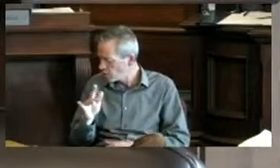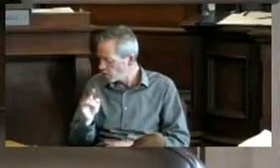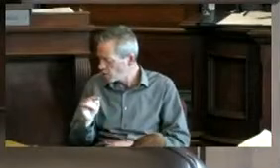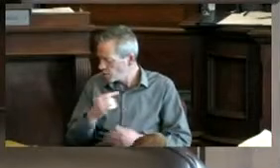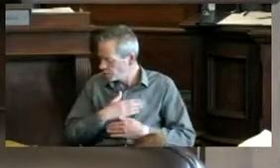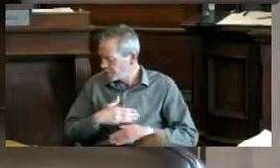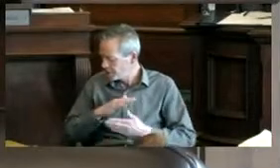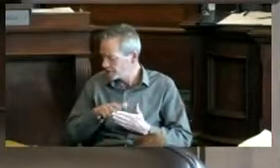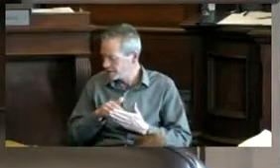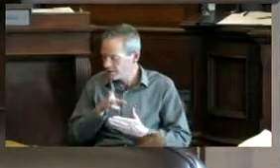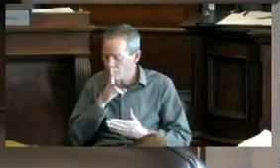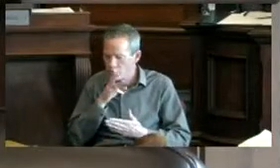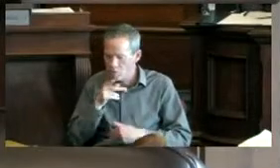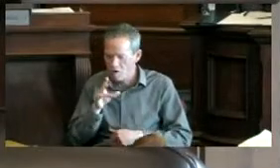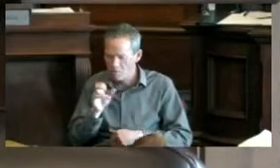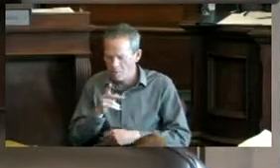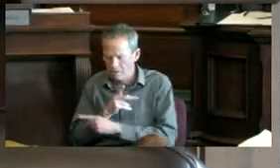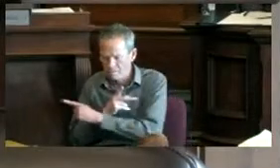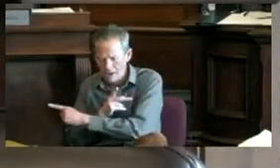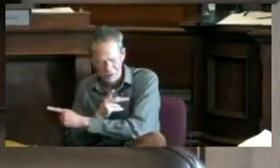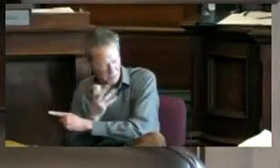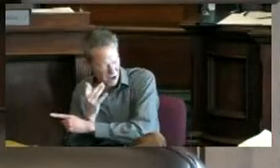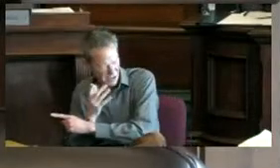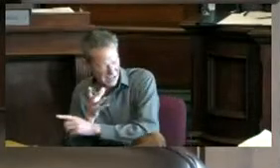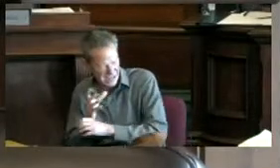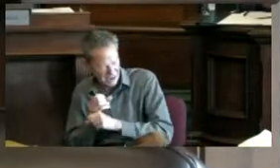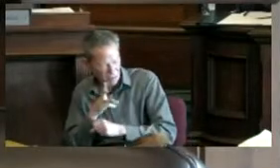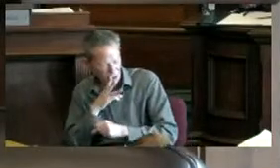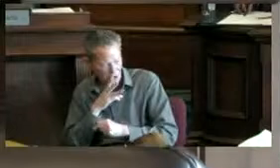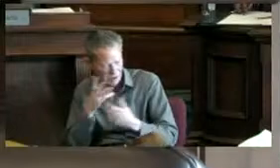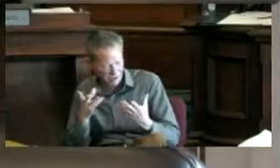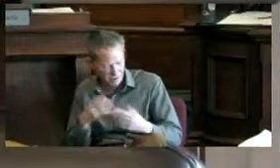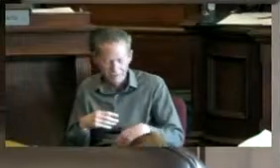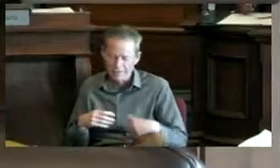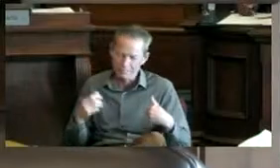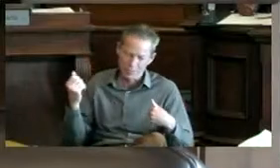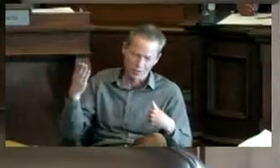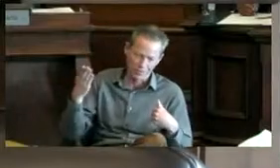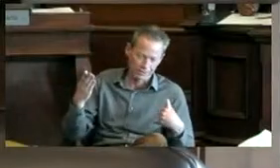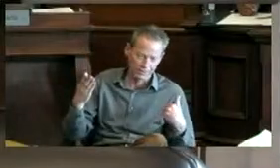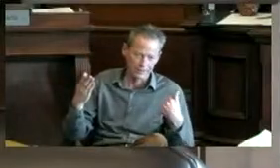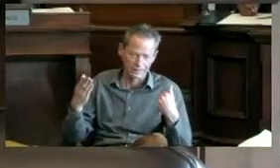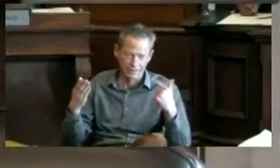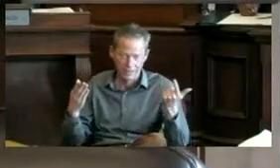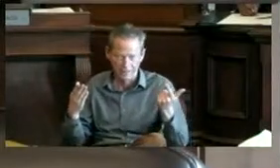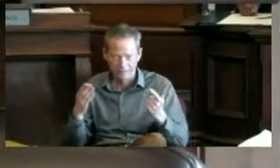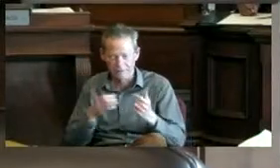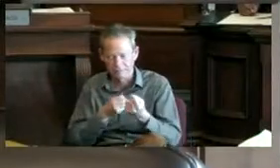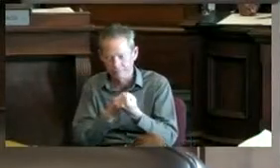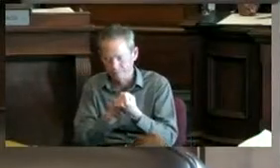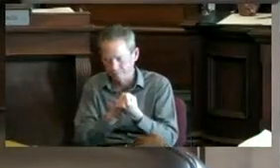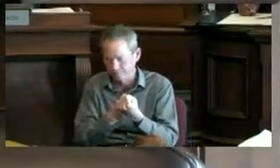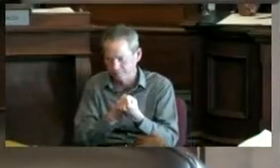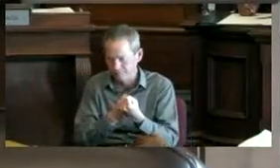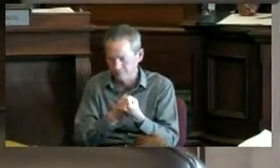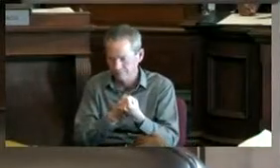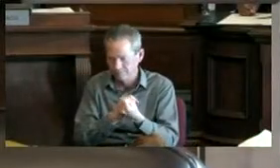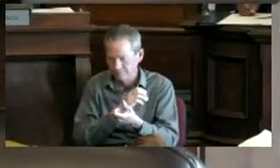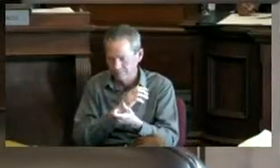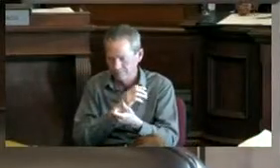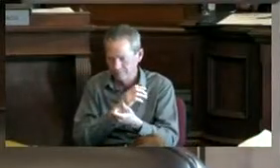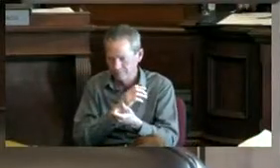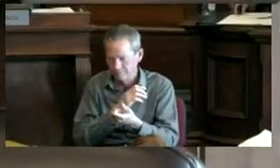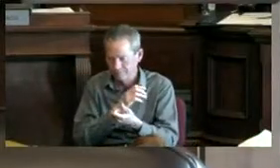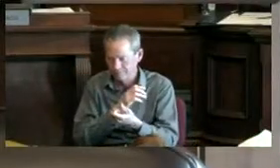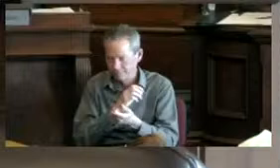messing with you. I need a motion and a second. Move it. Second. All in favor? Aye. Motion